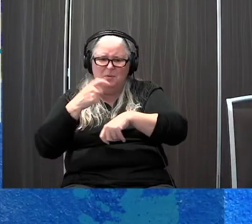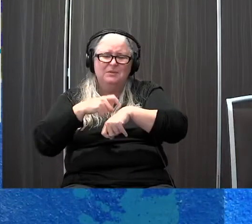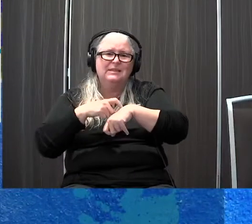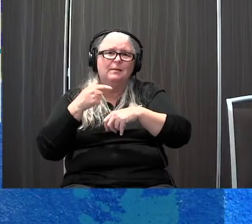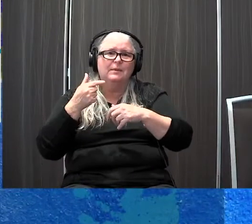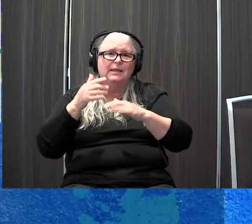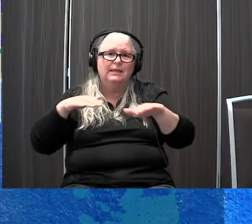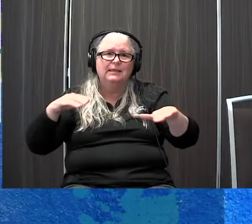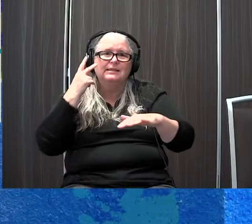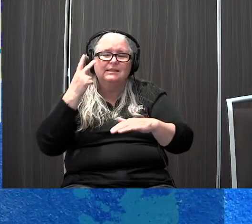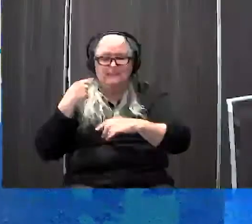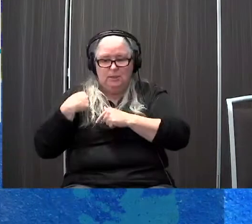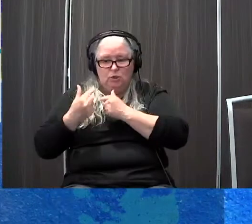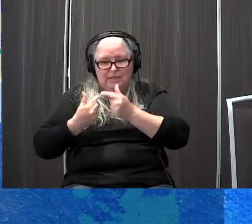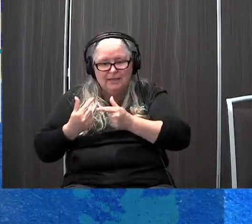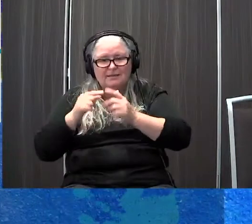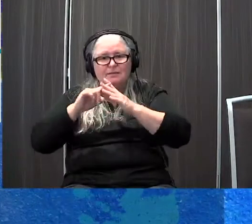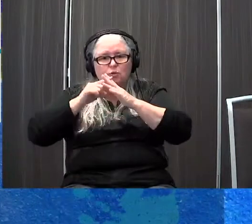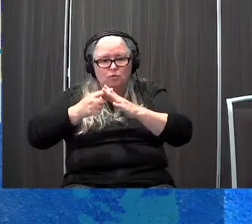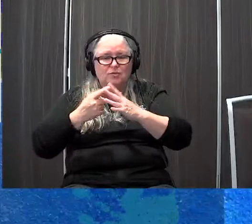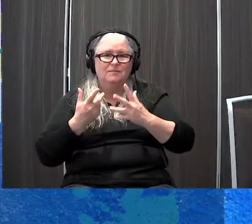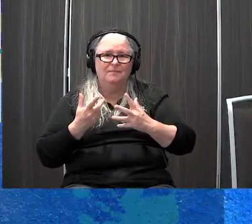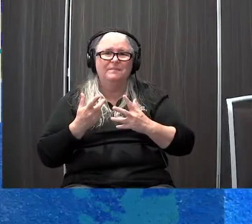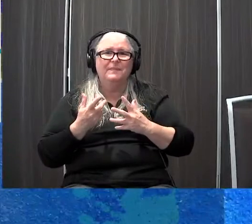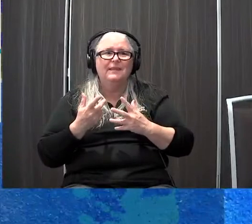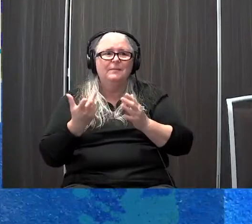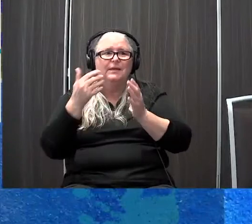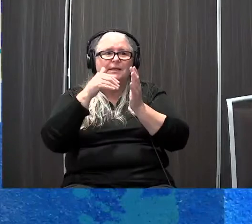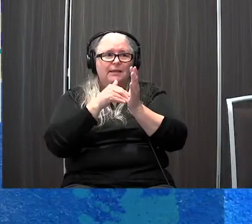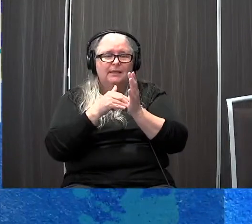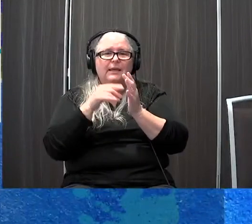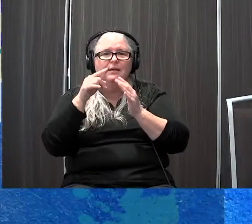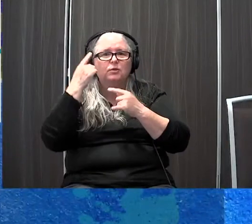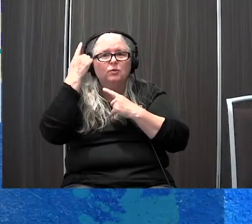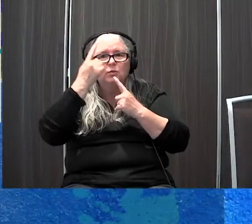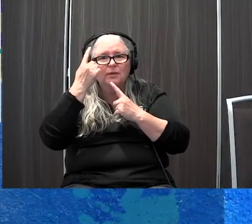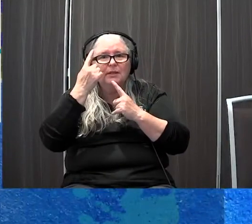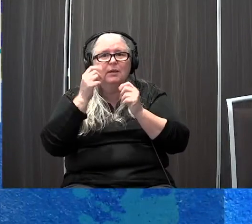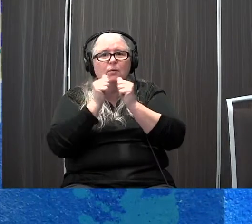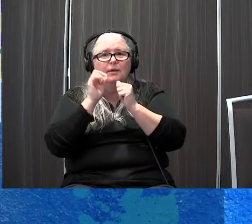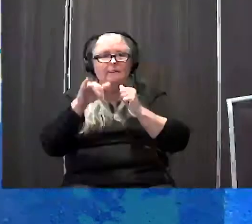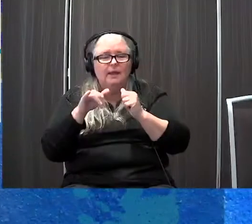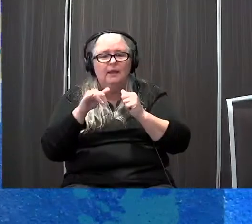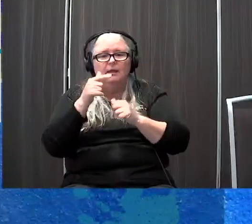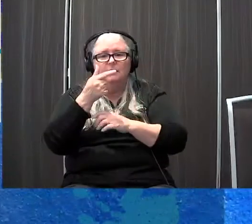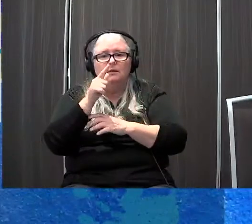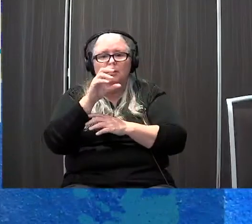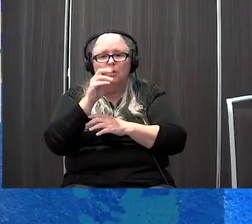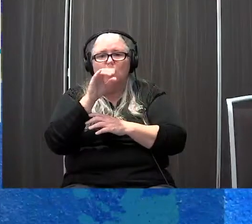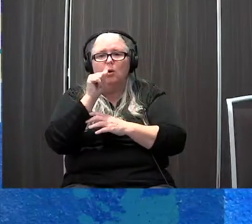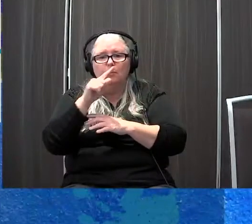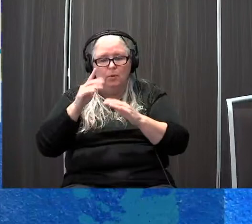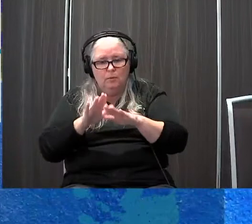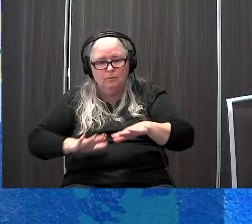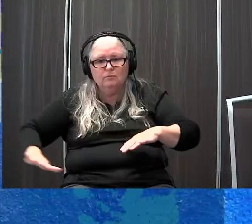point. But also then, again, kind of really think through that global framework and how do we kind of build the